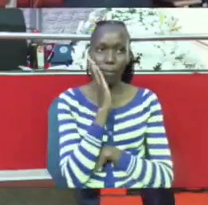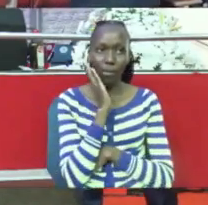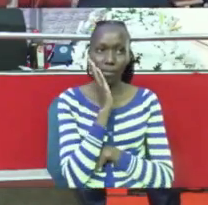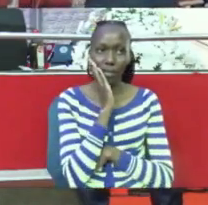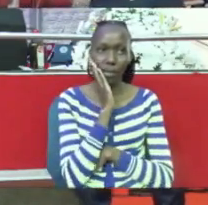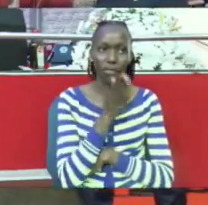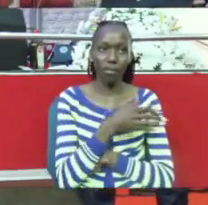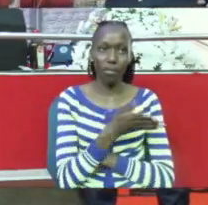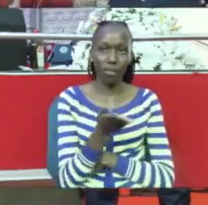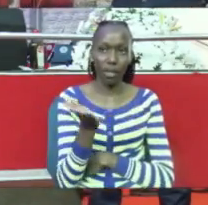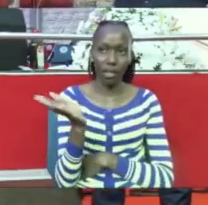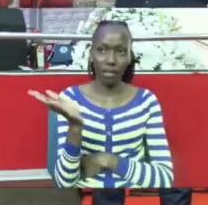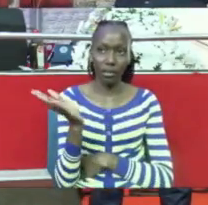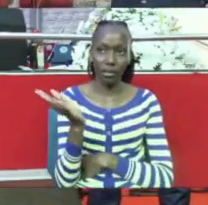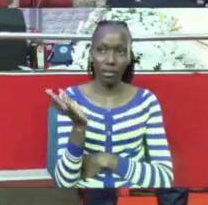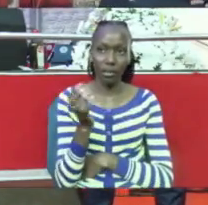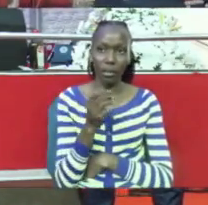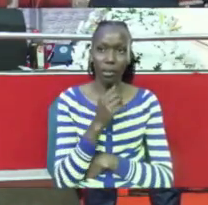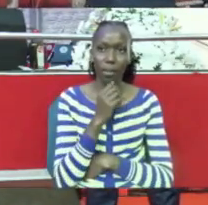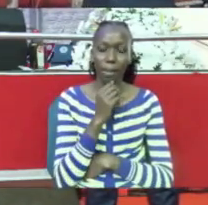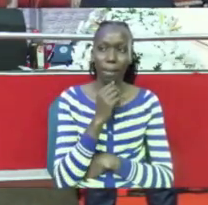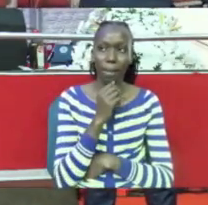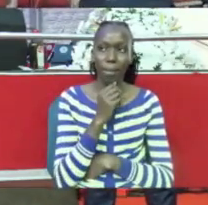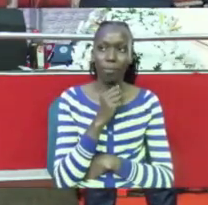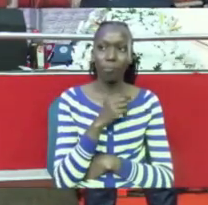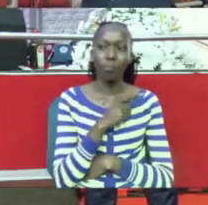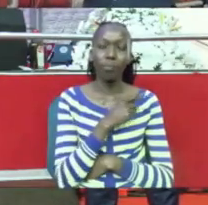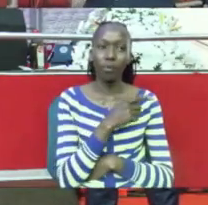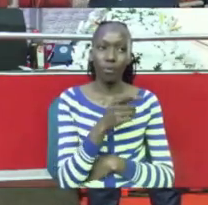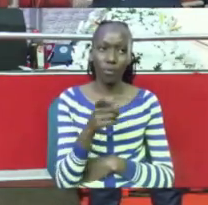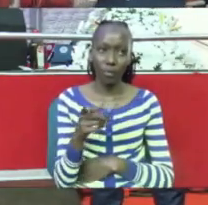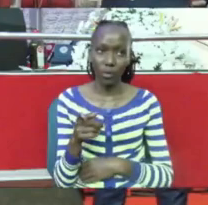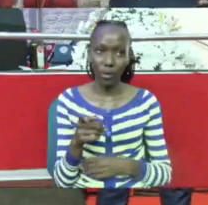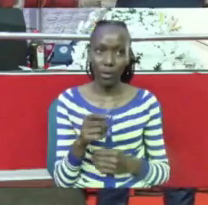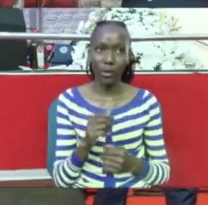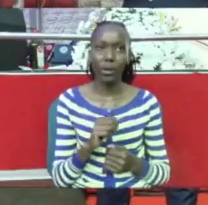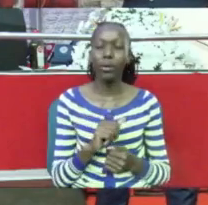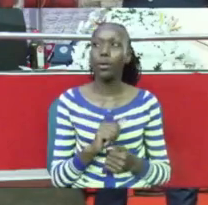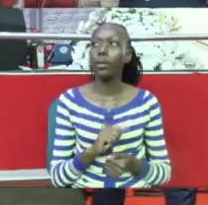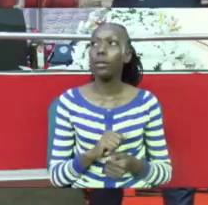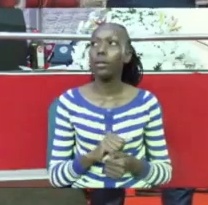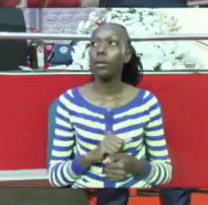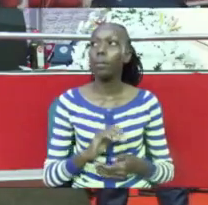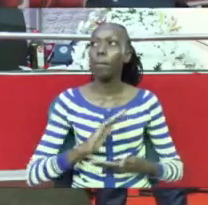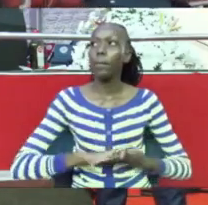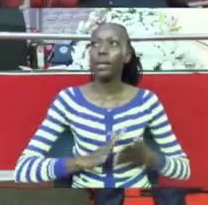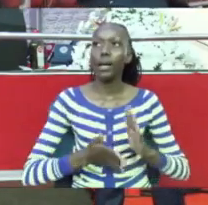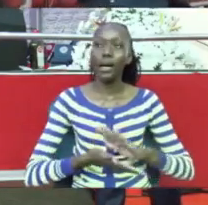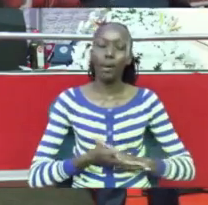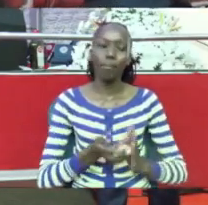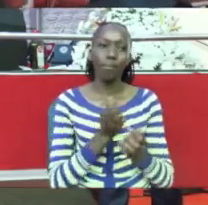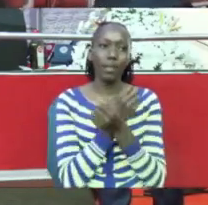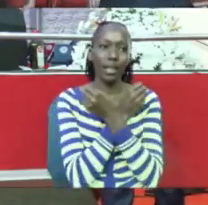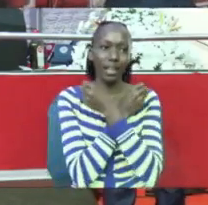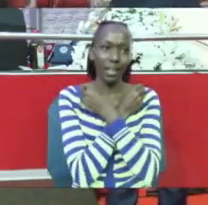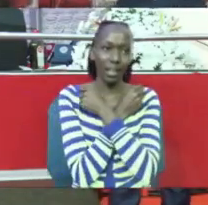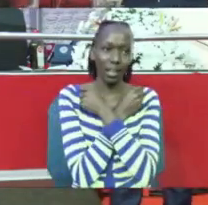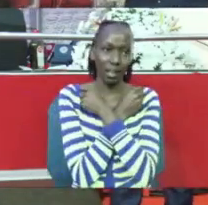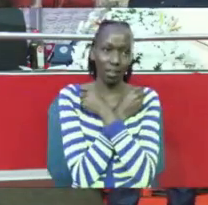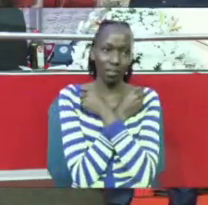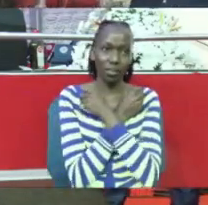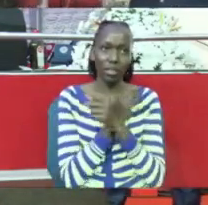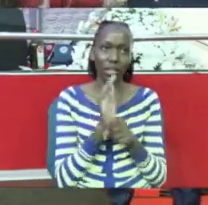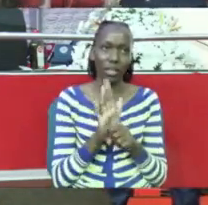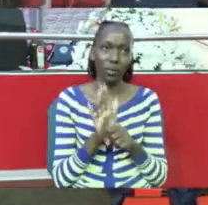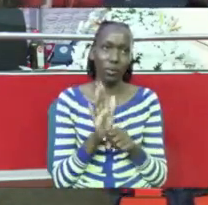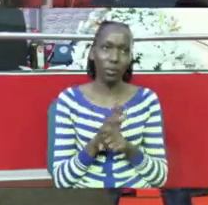Na wewe ukwe mtiifu. They become so loved by them. Wanapendeka sana.